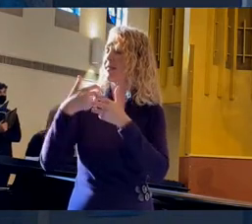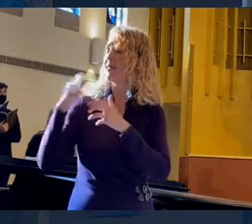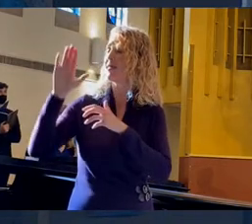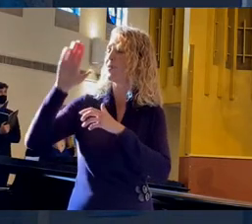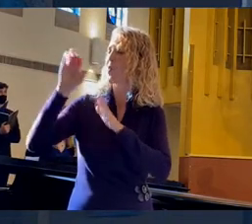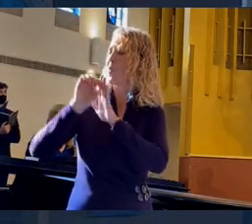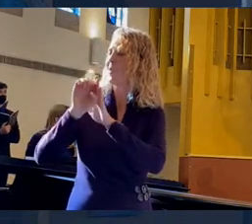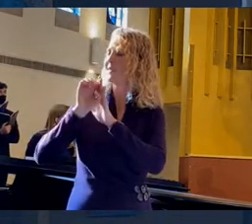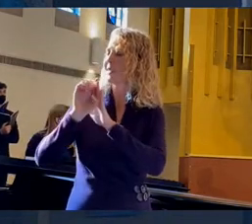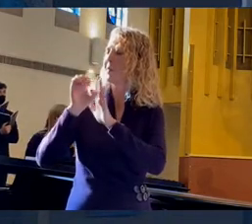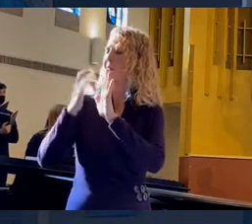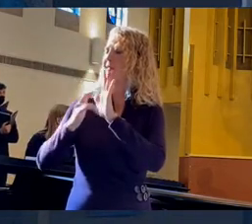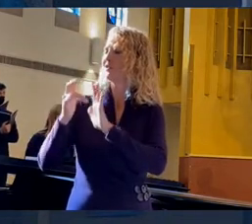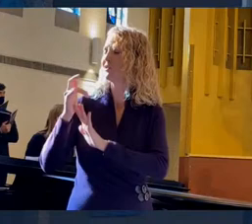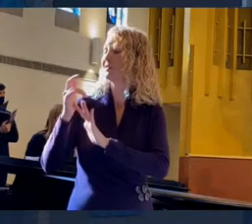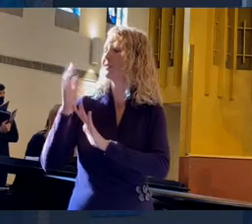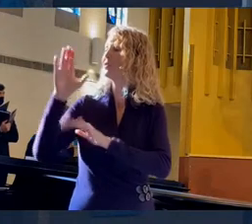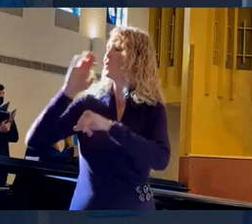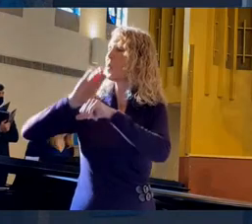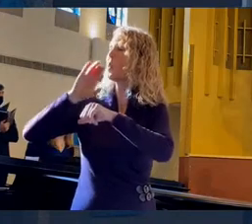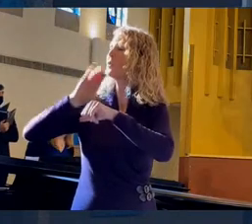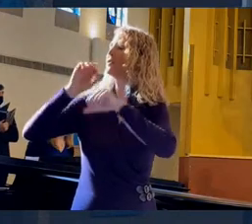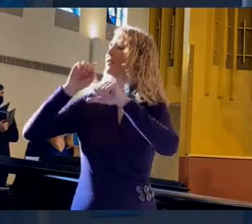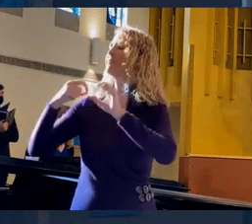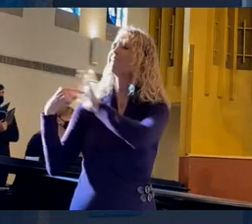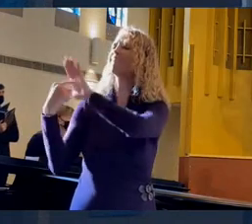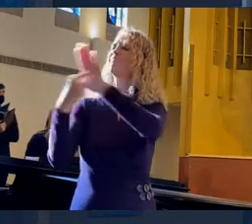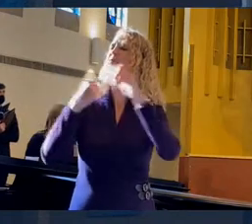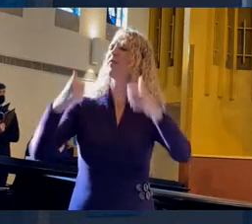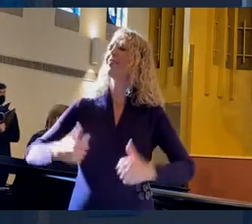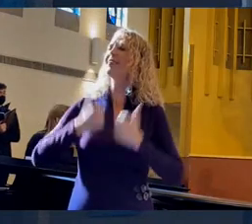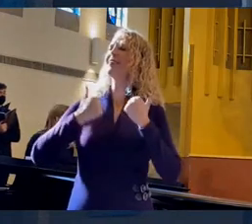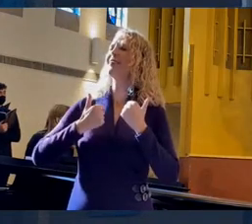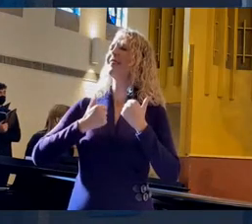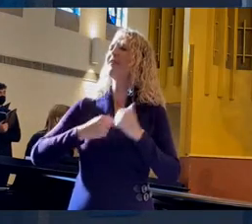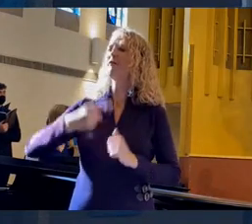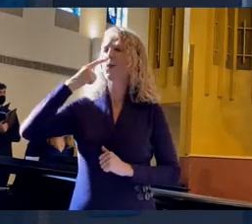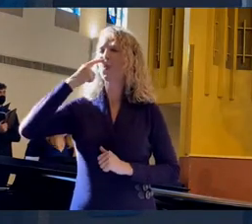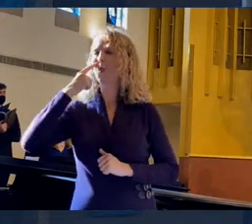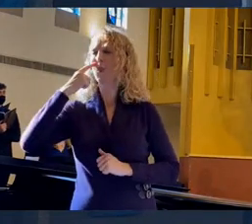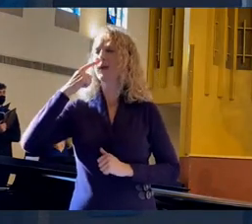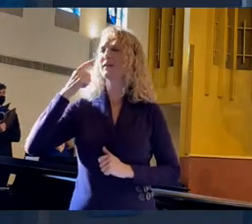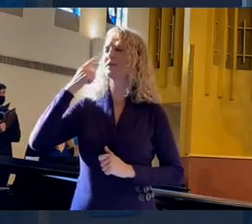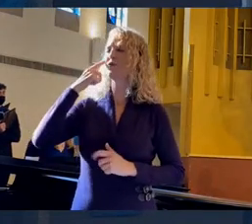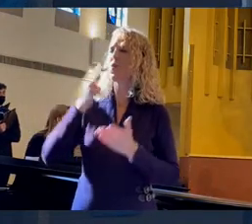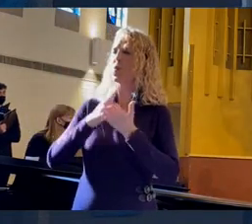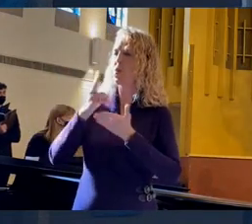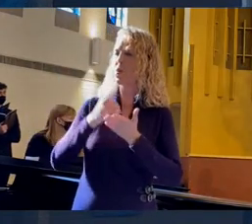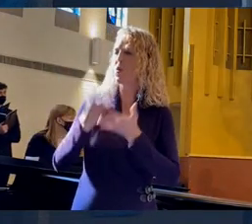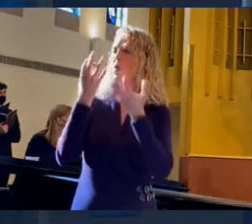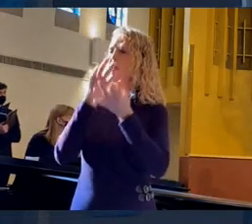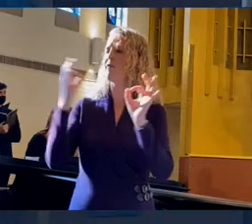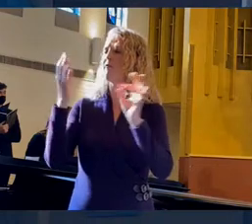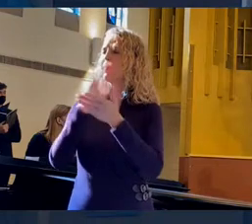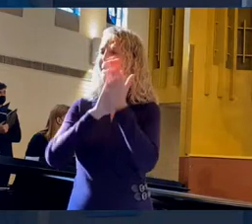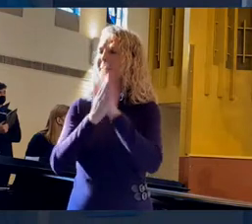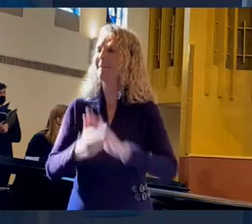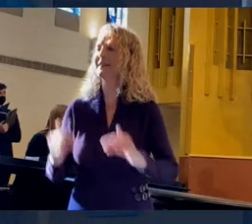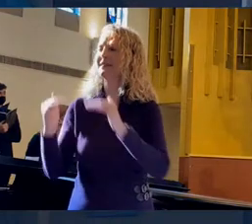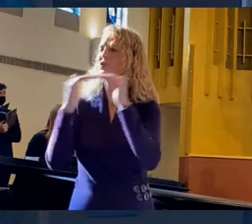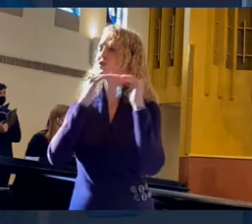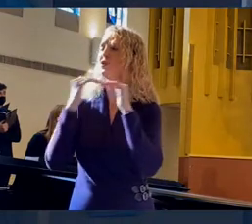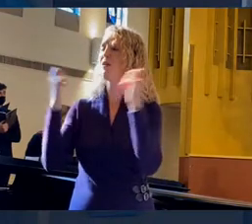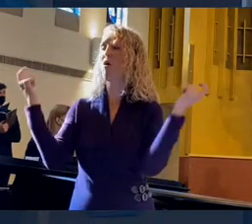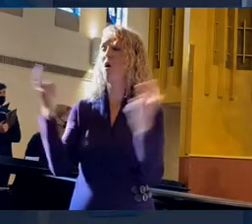Christ and at his command. And may your church stand as a living witness to truth and freedom, to peace and justice, that